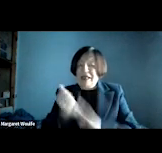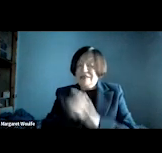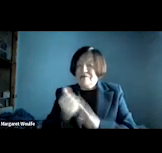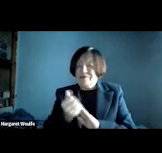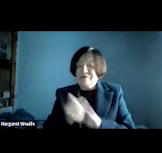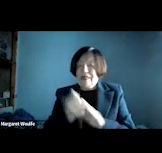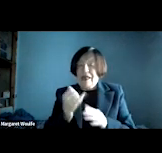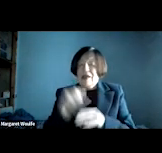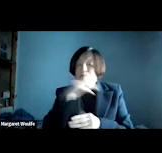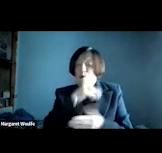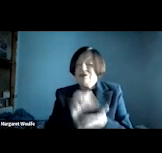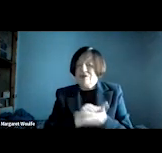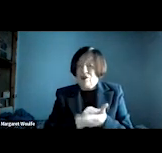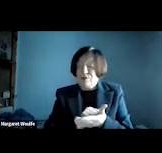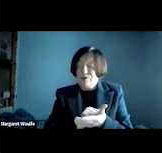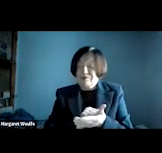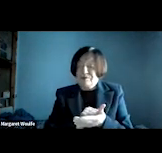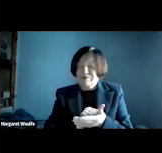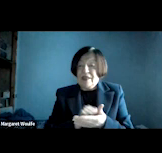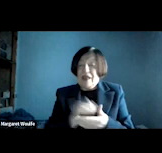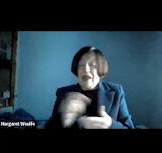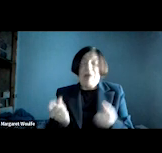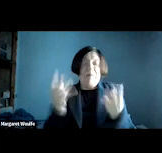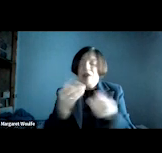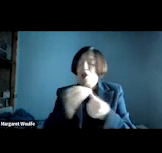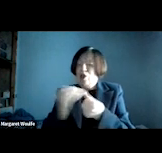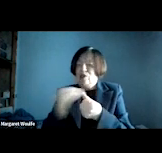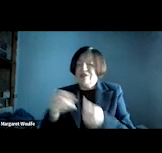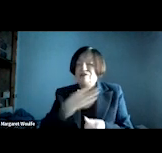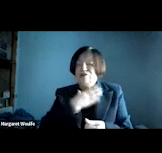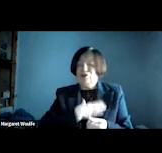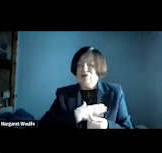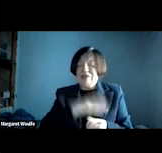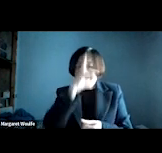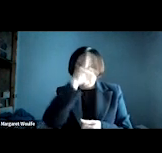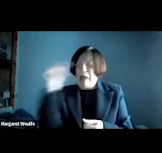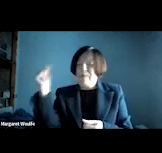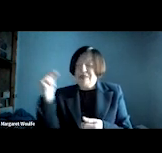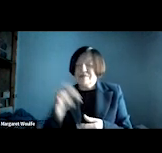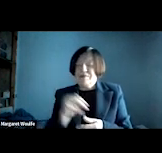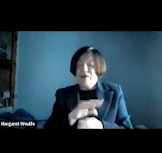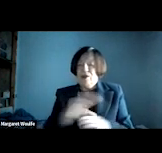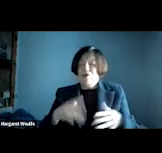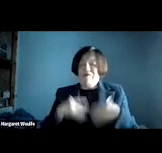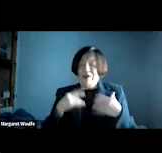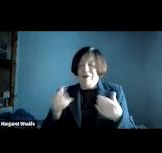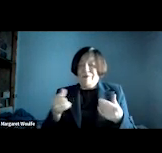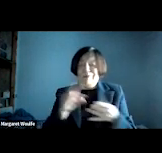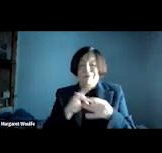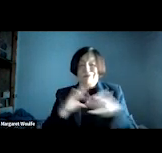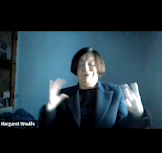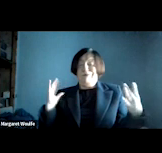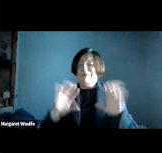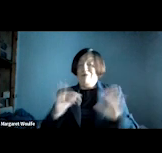very important document for them, and of course many others. And these are just examples. So don't feel left out if we haven't